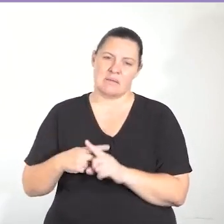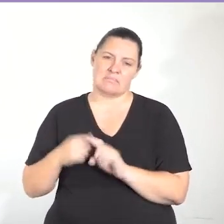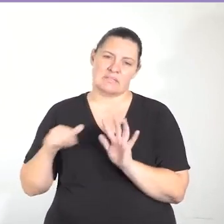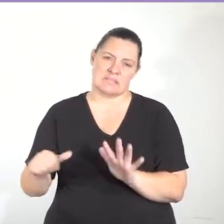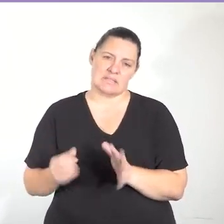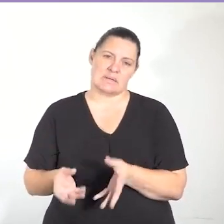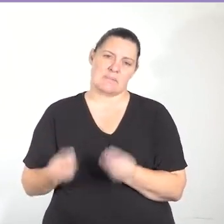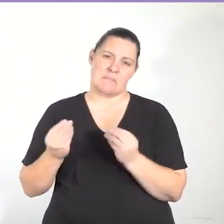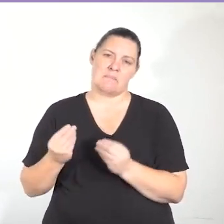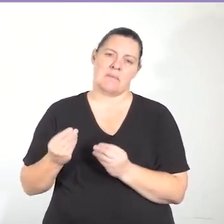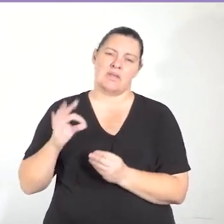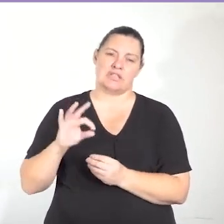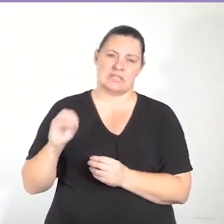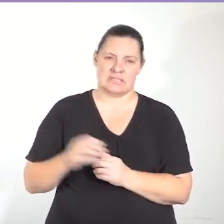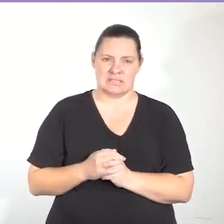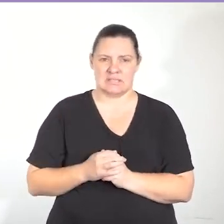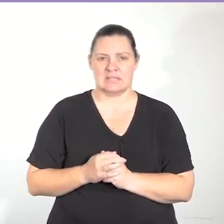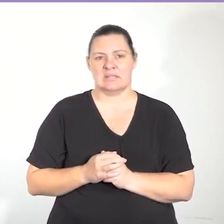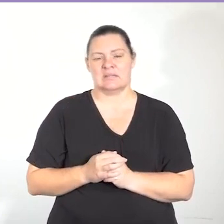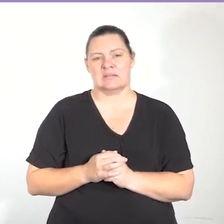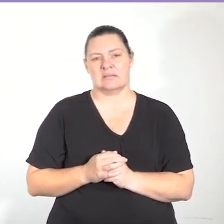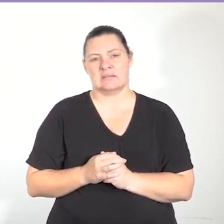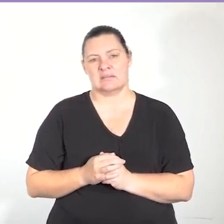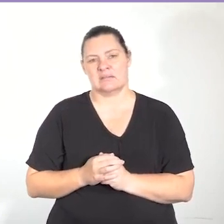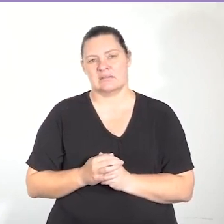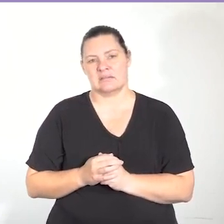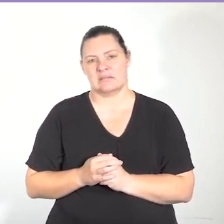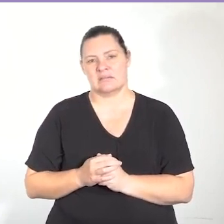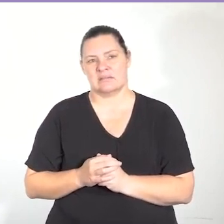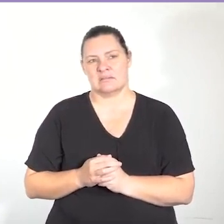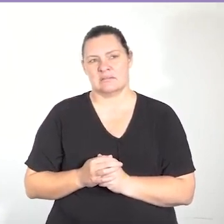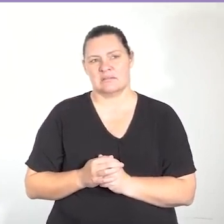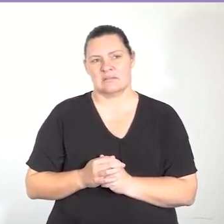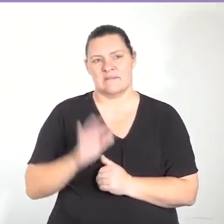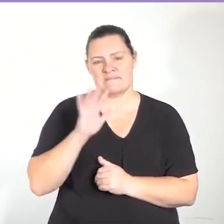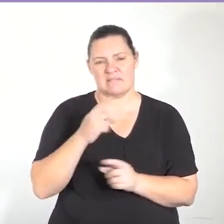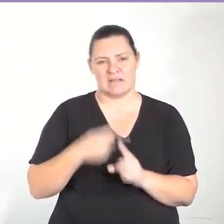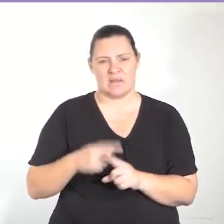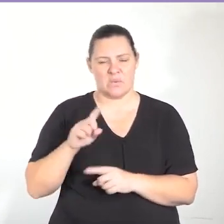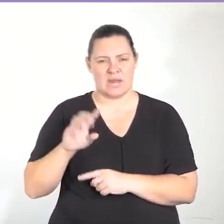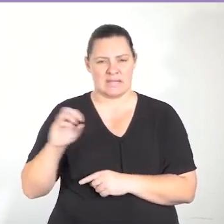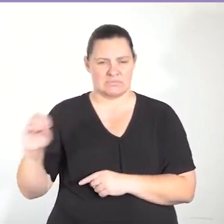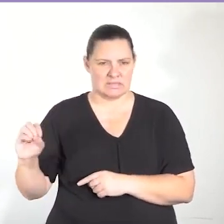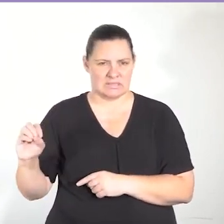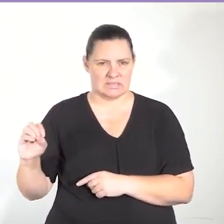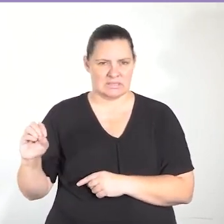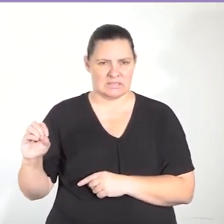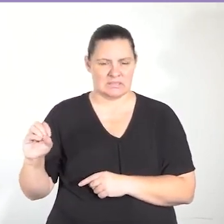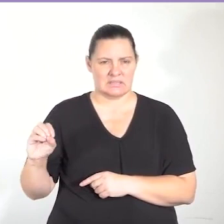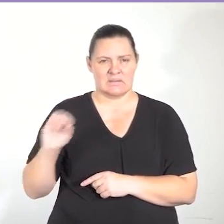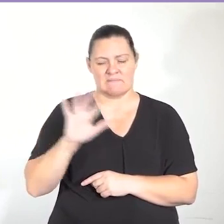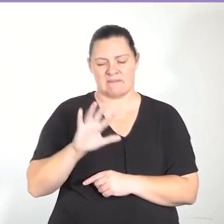6 gives us 30. 5 multiplied by 100 gives